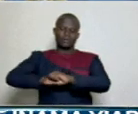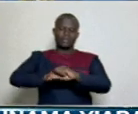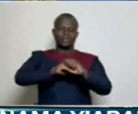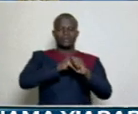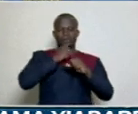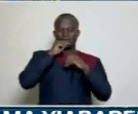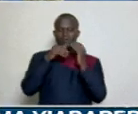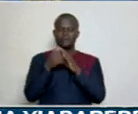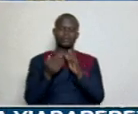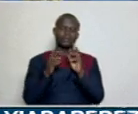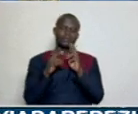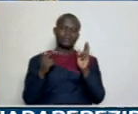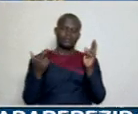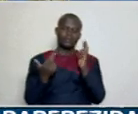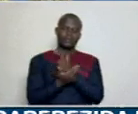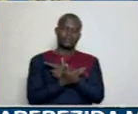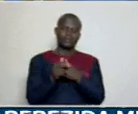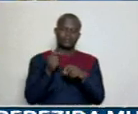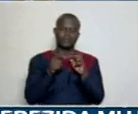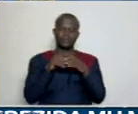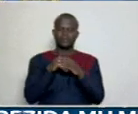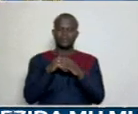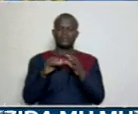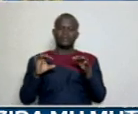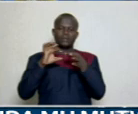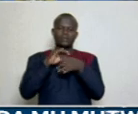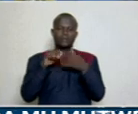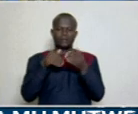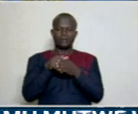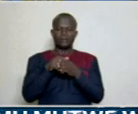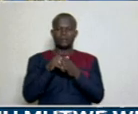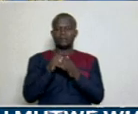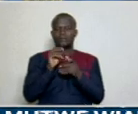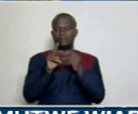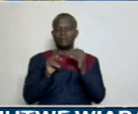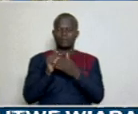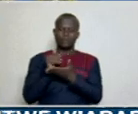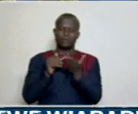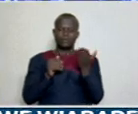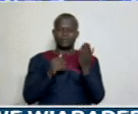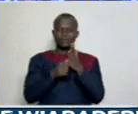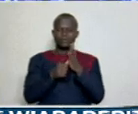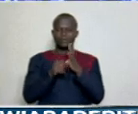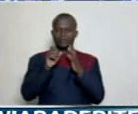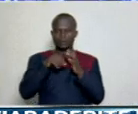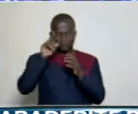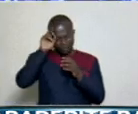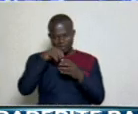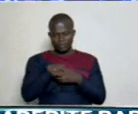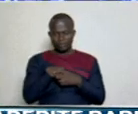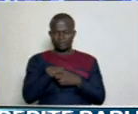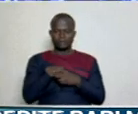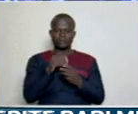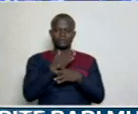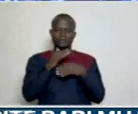hari rehabilitation hari na reintegration z'abadereka ni ikintu rero gikomeye nacyo